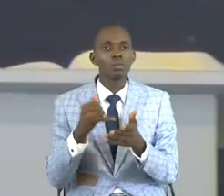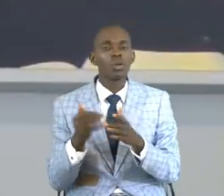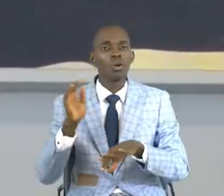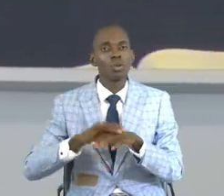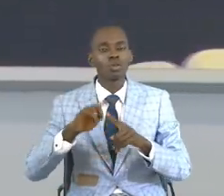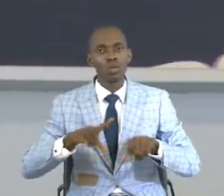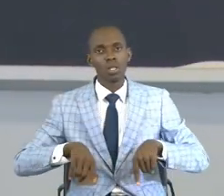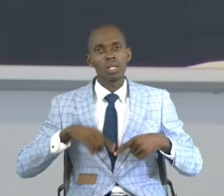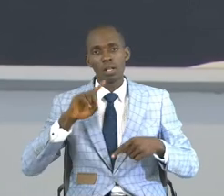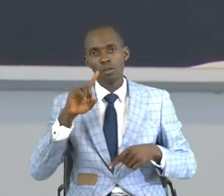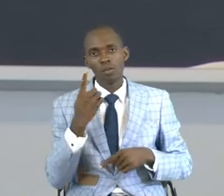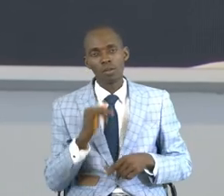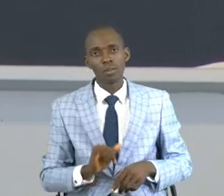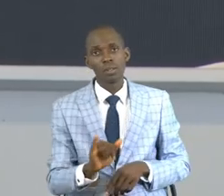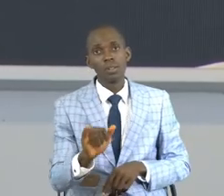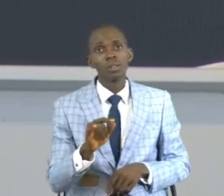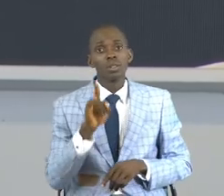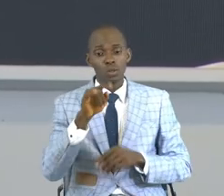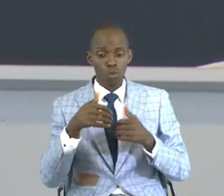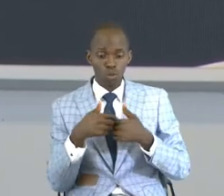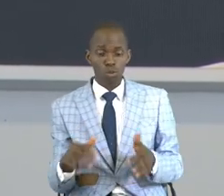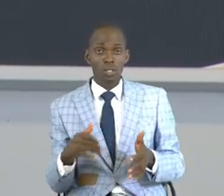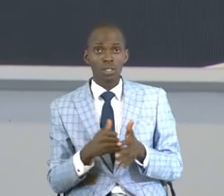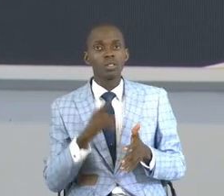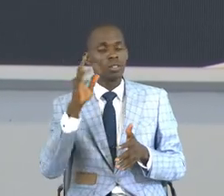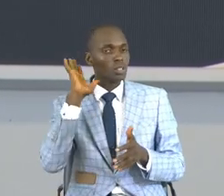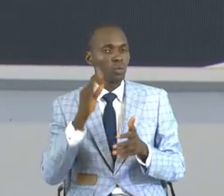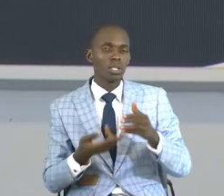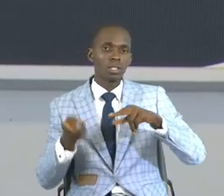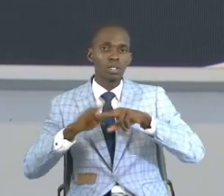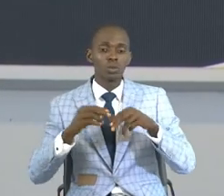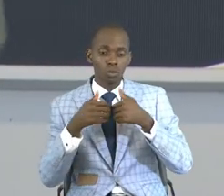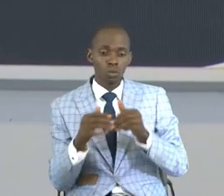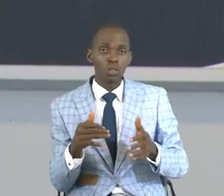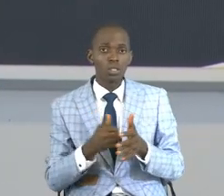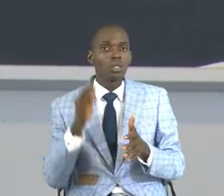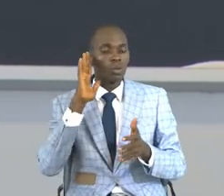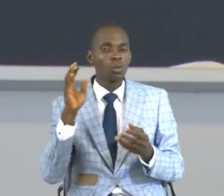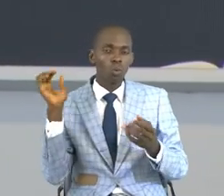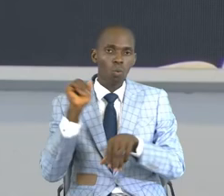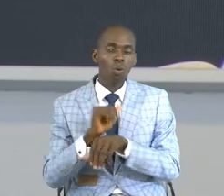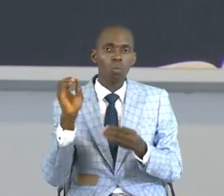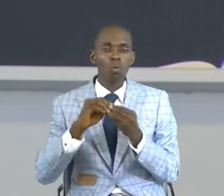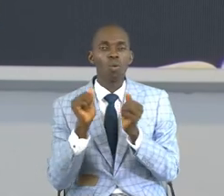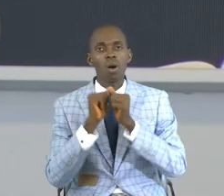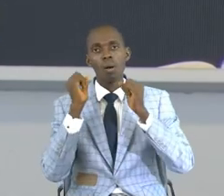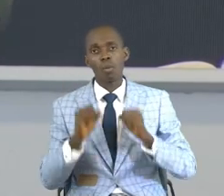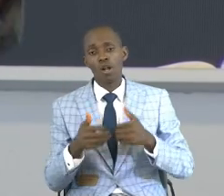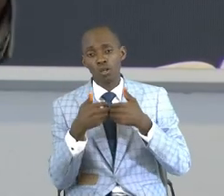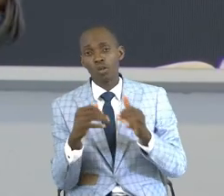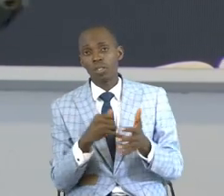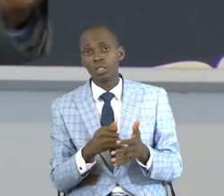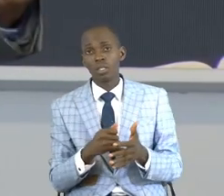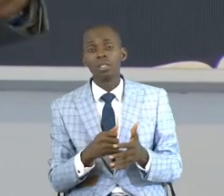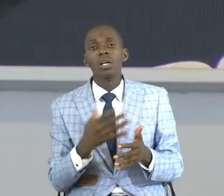You're using it, it will increase. You're using it, it will be more empowered. You're using it, and then you are growing